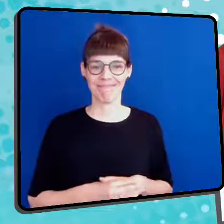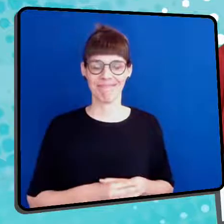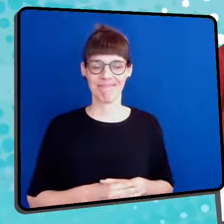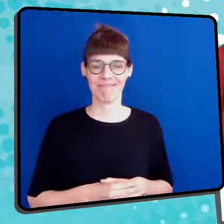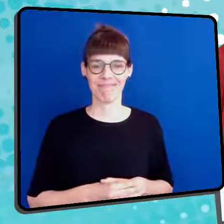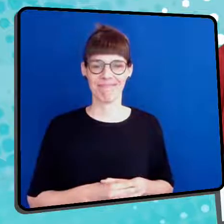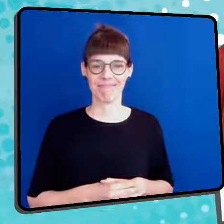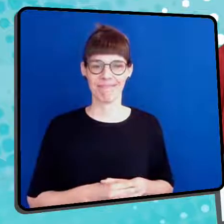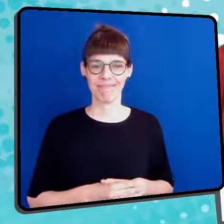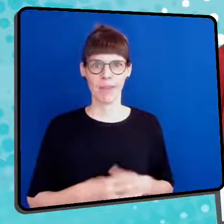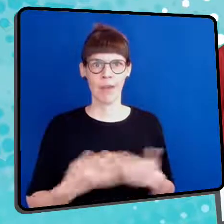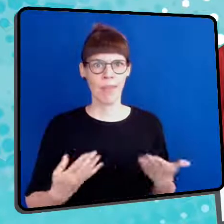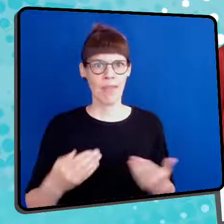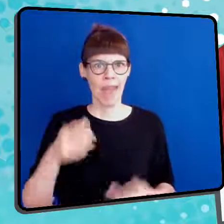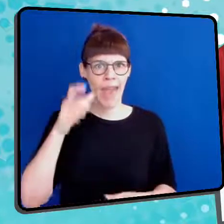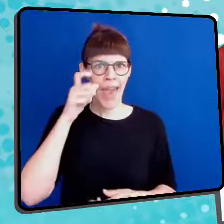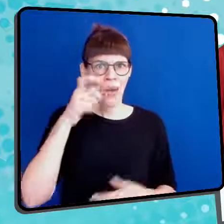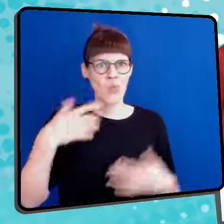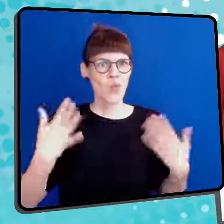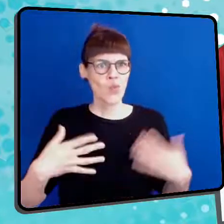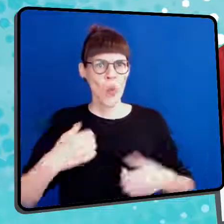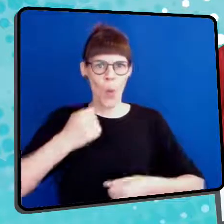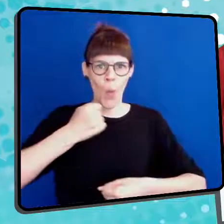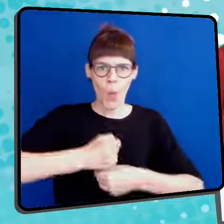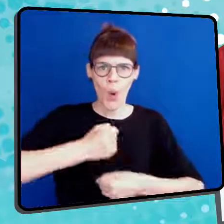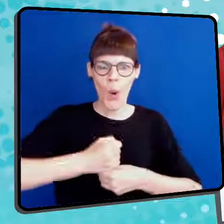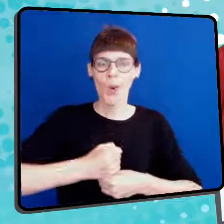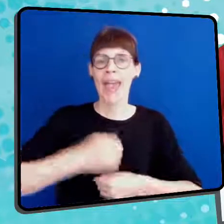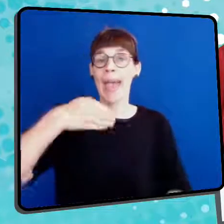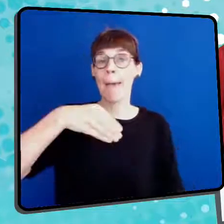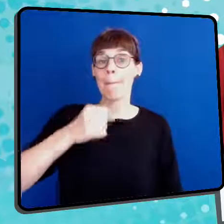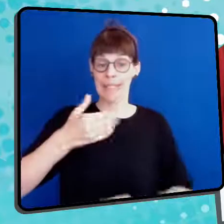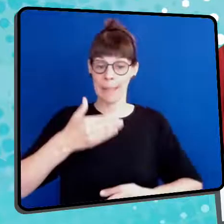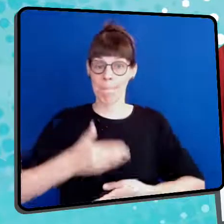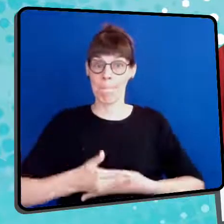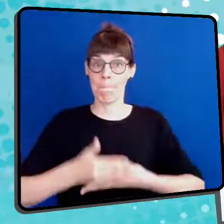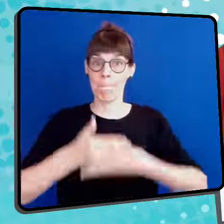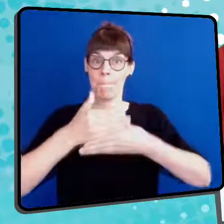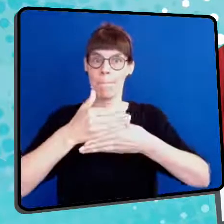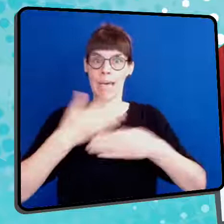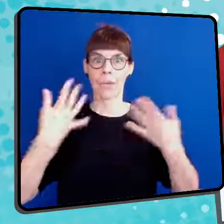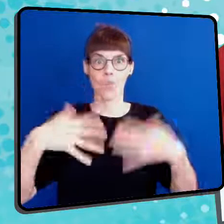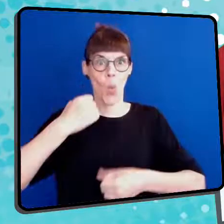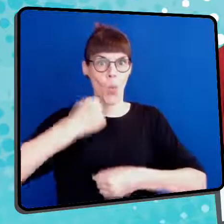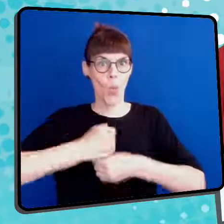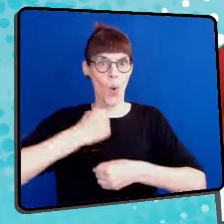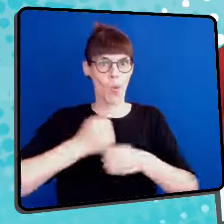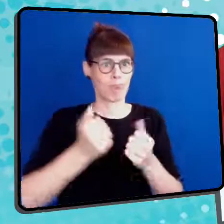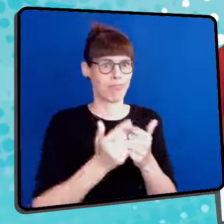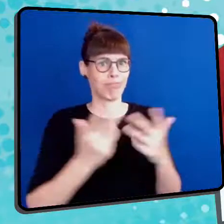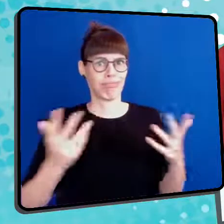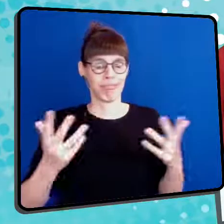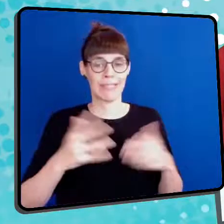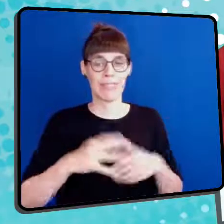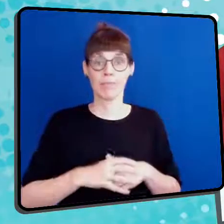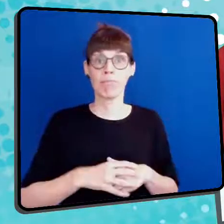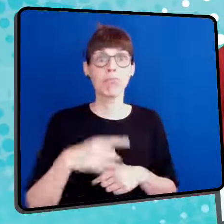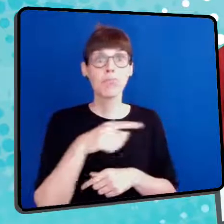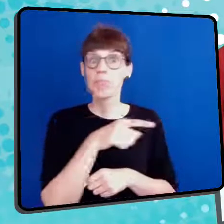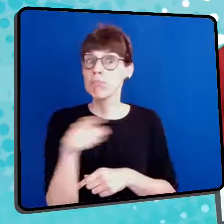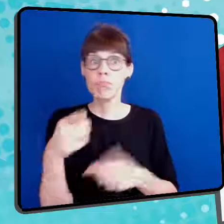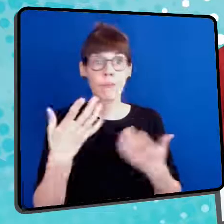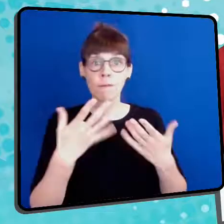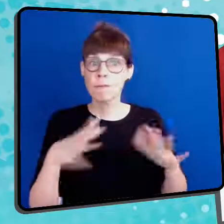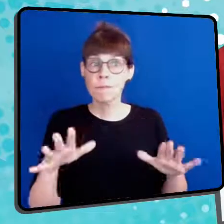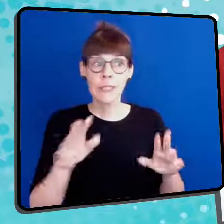a week, right? Busy week with Build, Microsoft Build. So if anyone has not had a chance, there is still